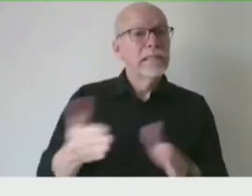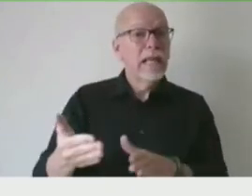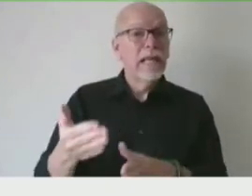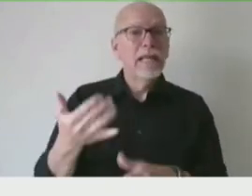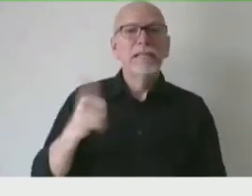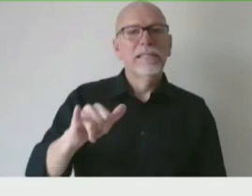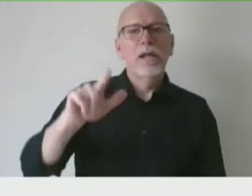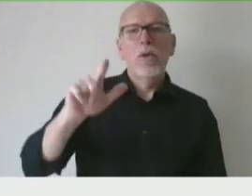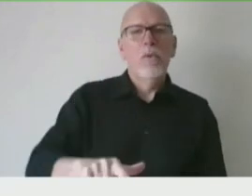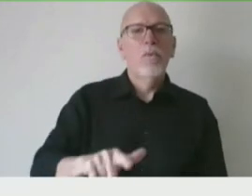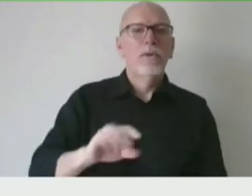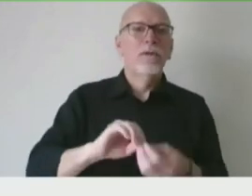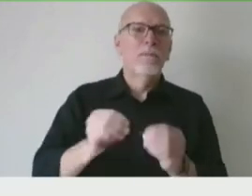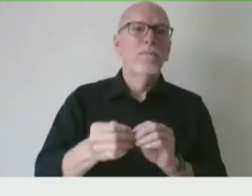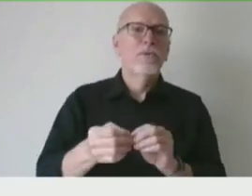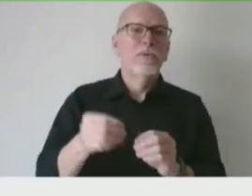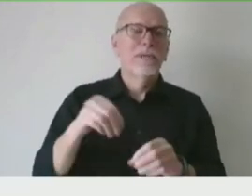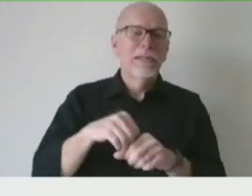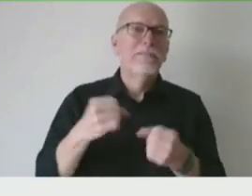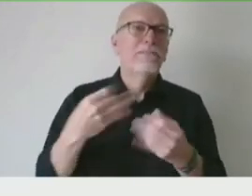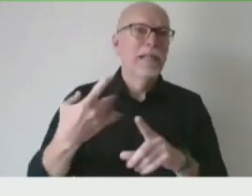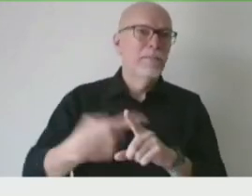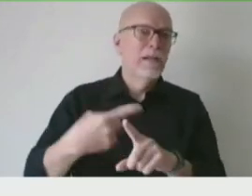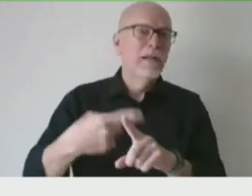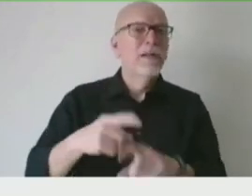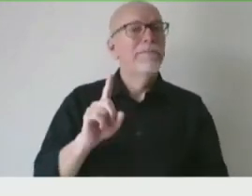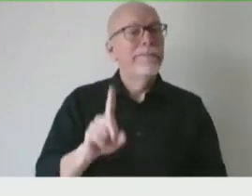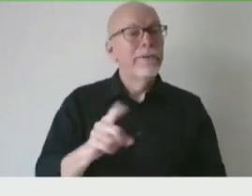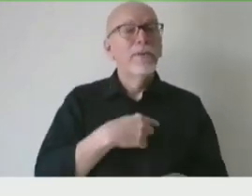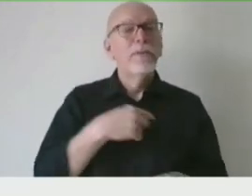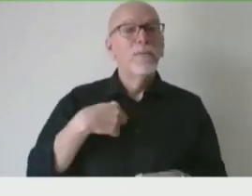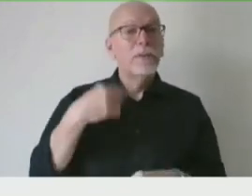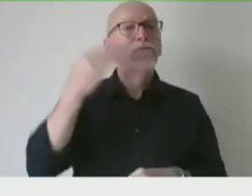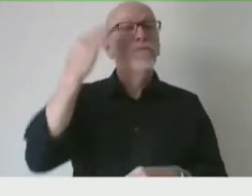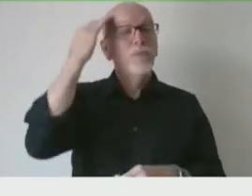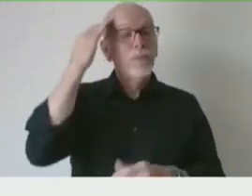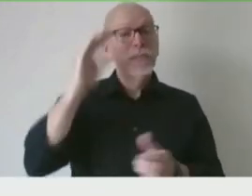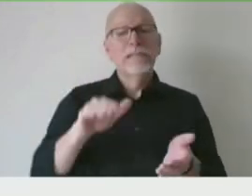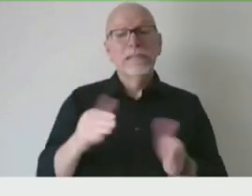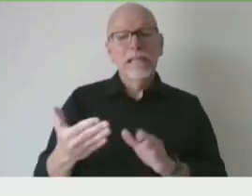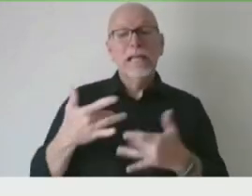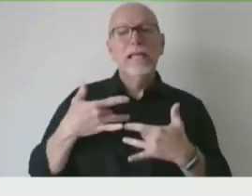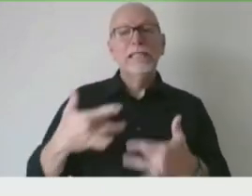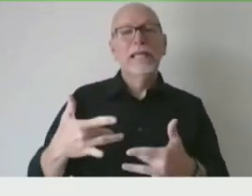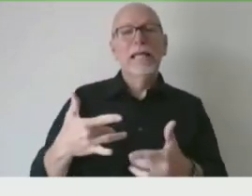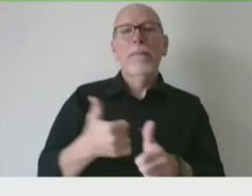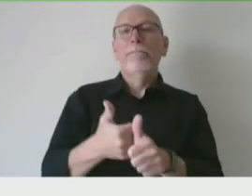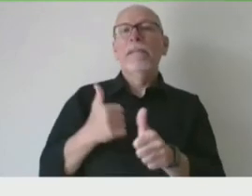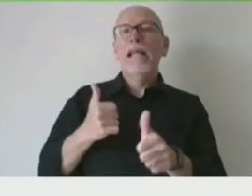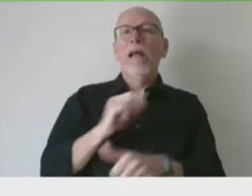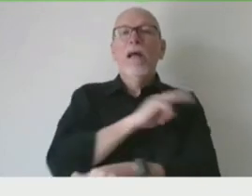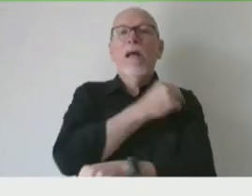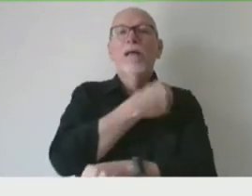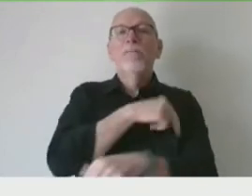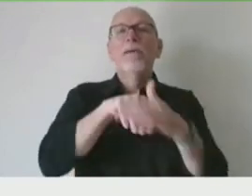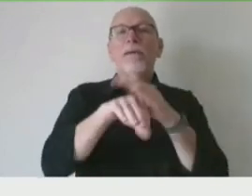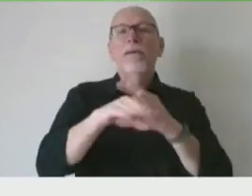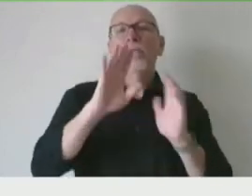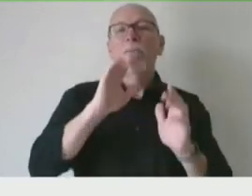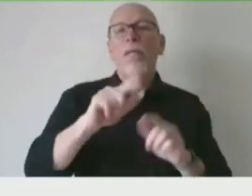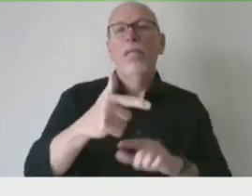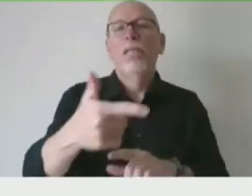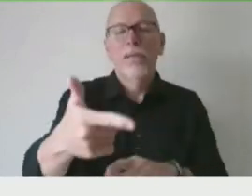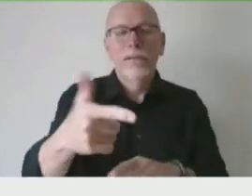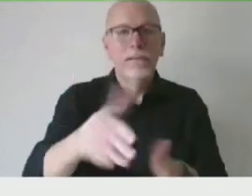lowest levels we have seen in many months. However, we also know that deaths tend to lag behind hospitalization data, so we're monitoring